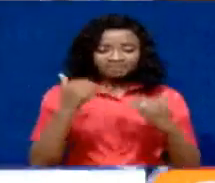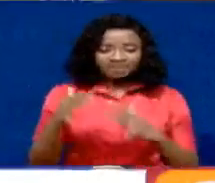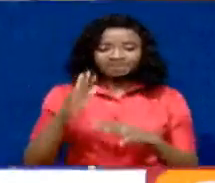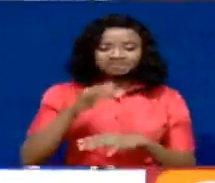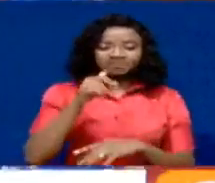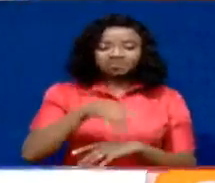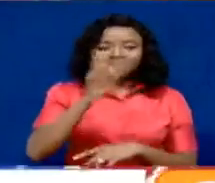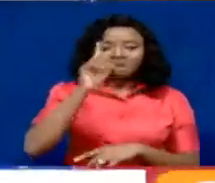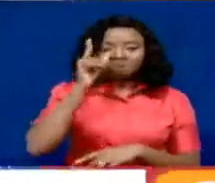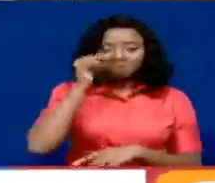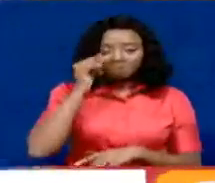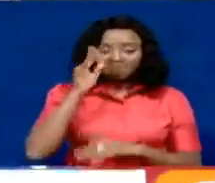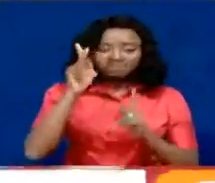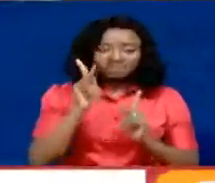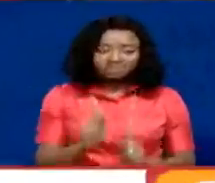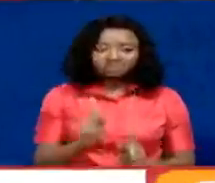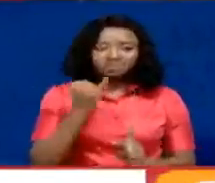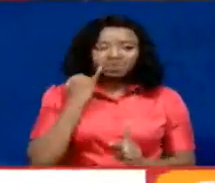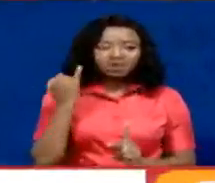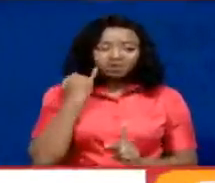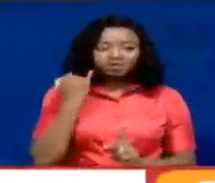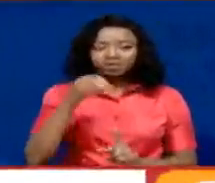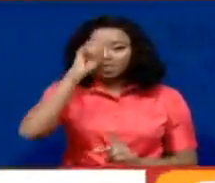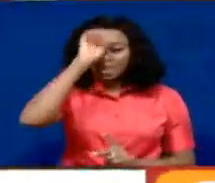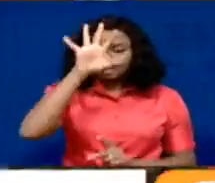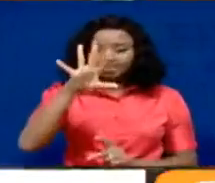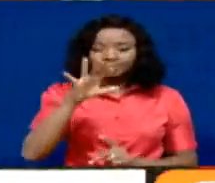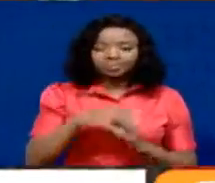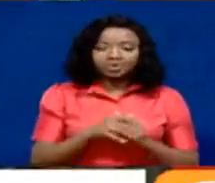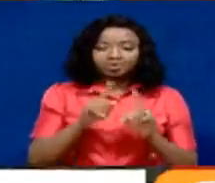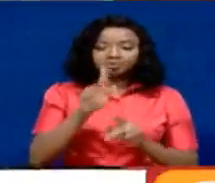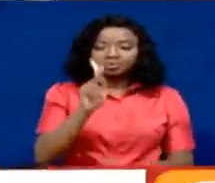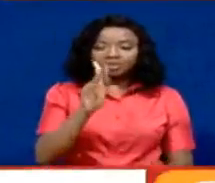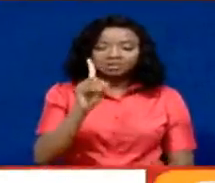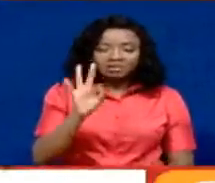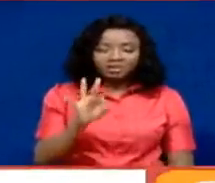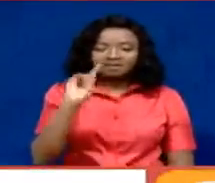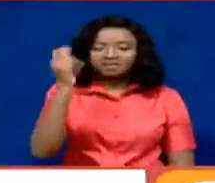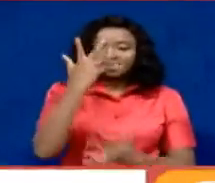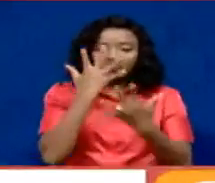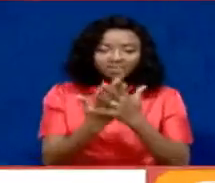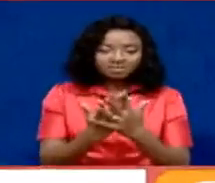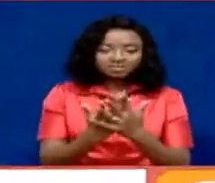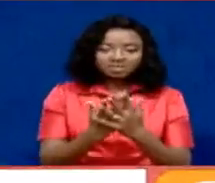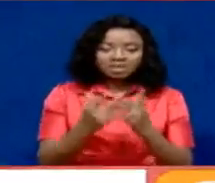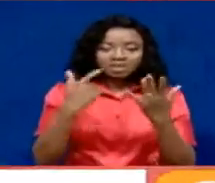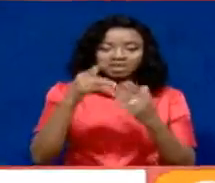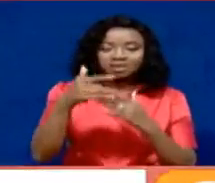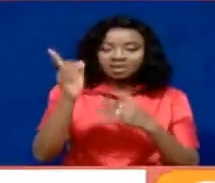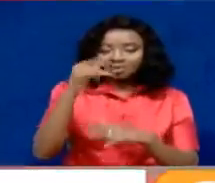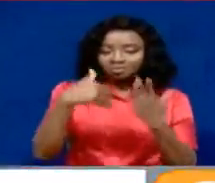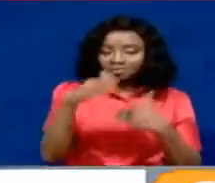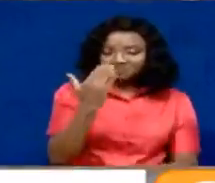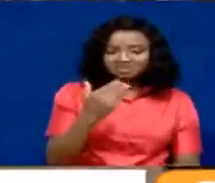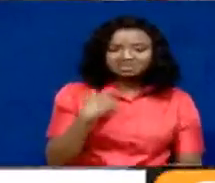drawn from Nairobi, Mombasa, Kisumu, Nakuru, Kiambu, Kenya Defense Forces, Kenya Prisons, and Kibabi University